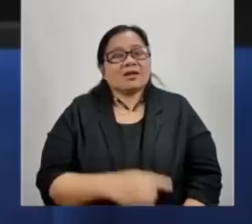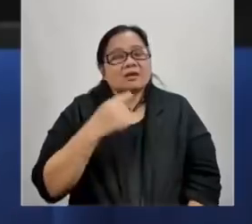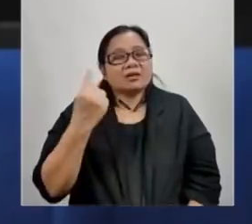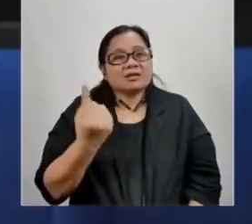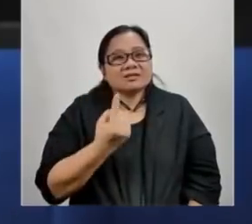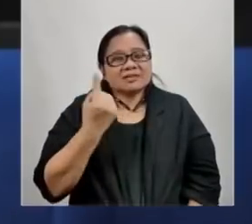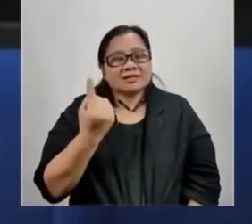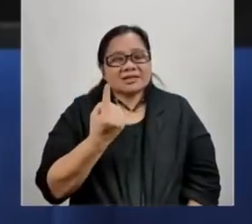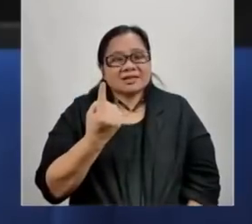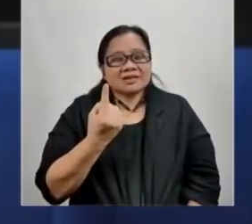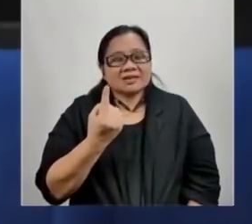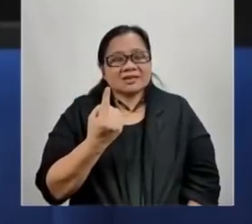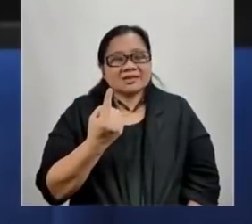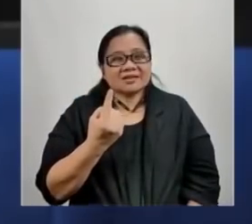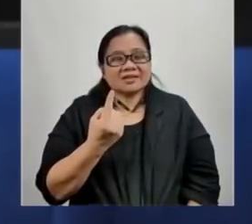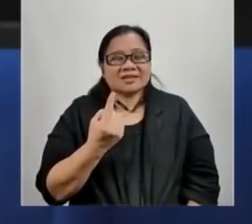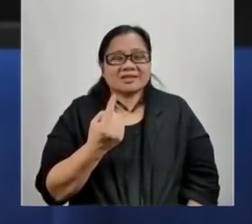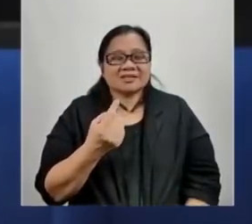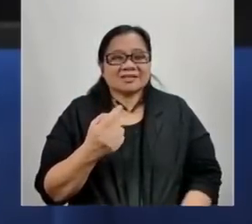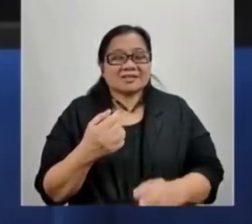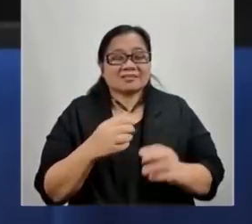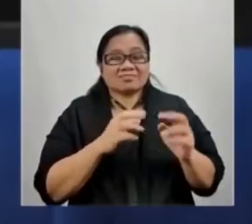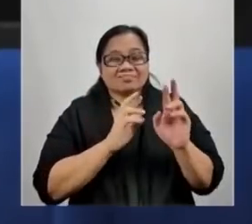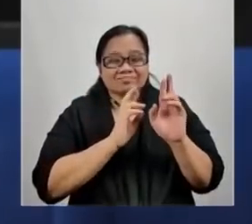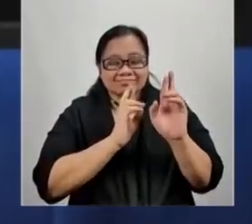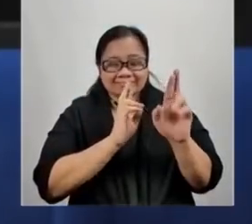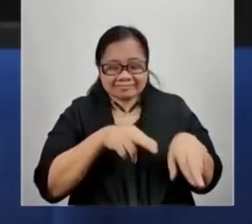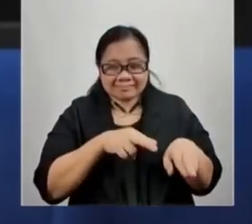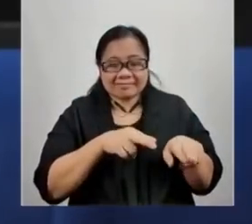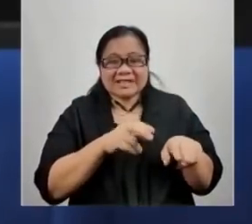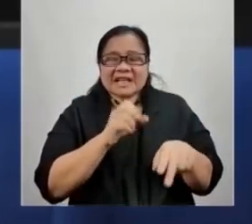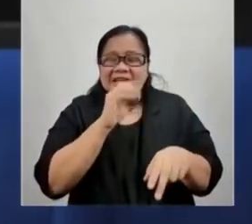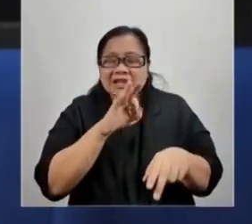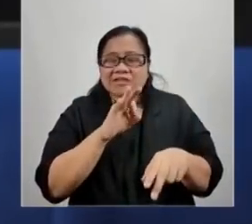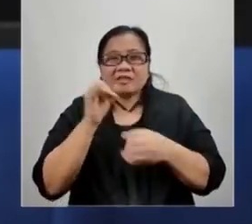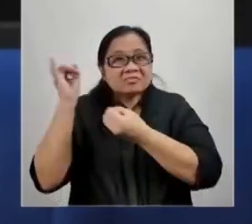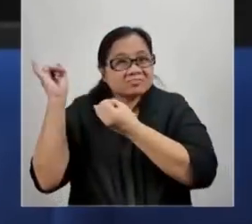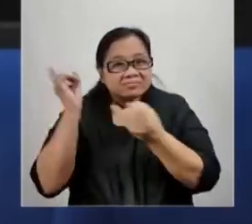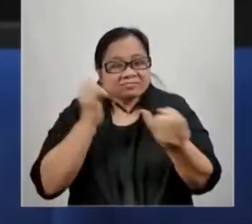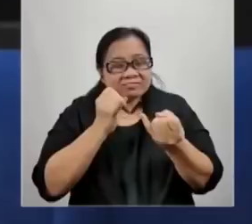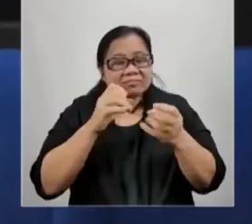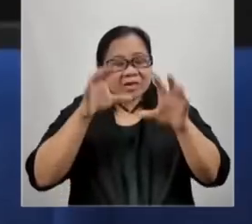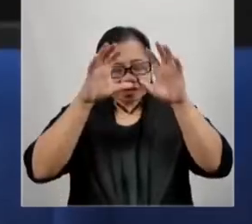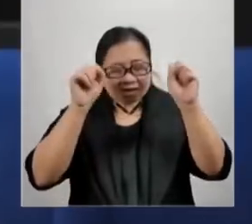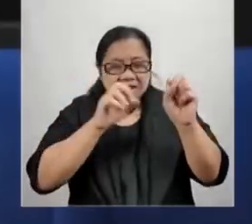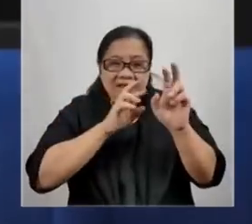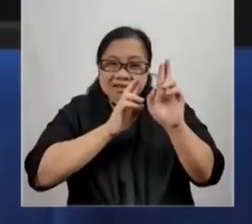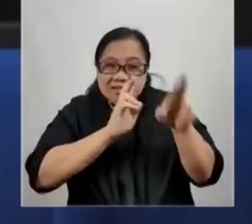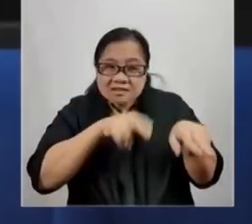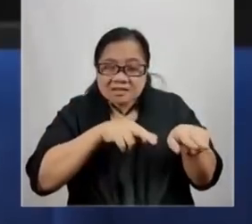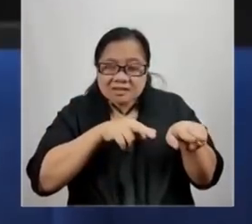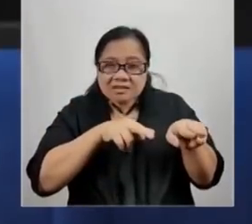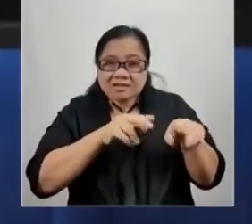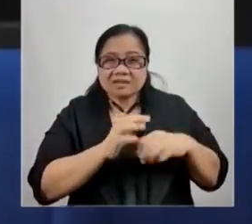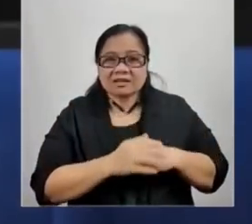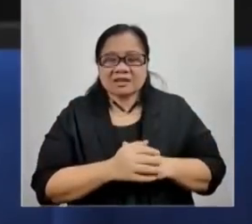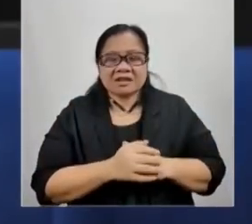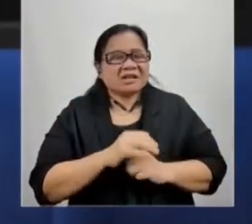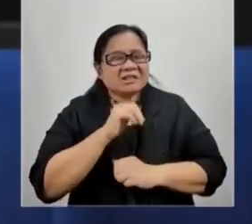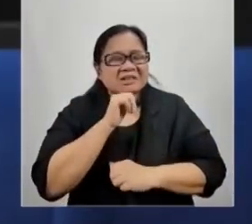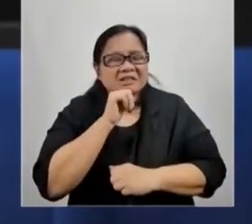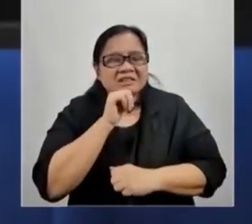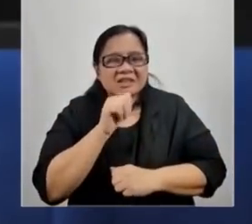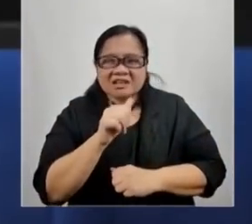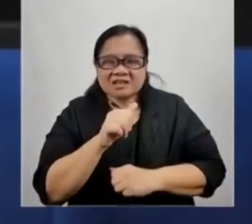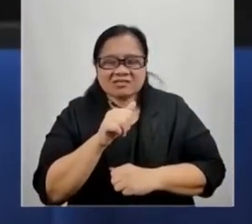an importation was to be made, the President answered, the President did not assent, and